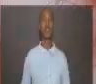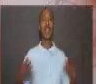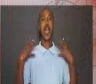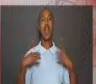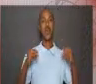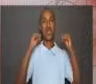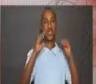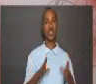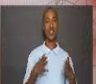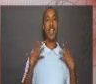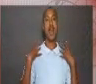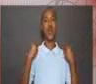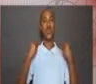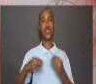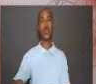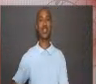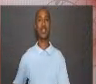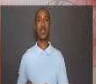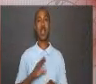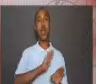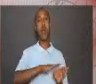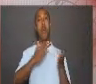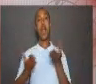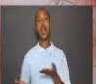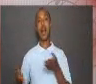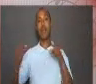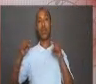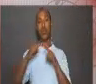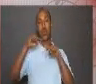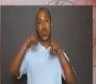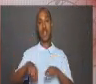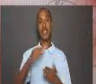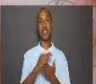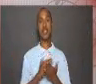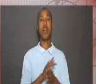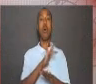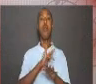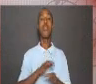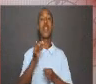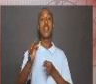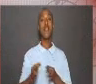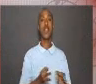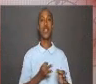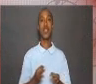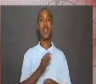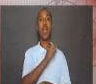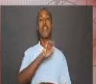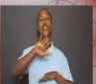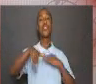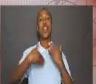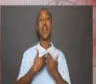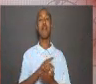Hello, teacher. Hello, students. Welcome to today's lesson on the definition and